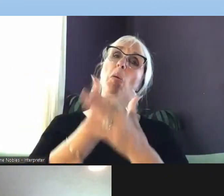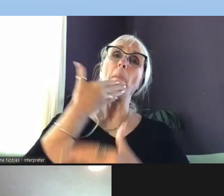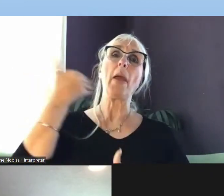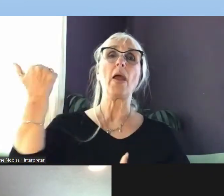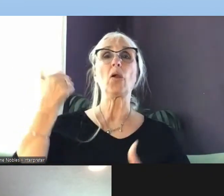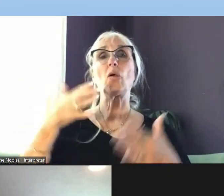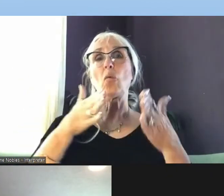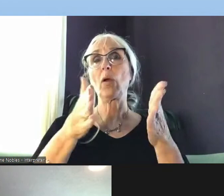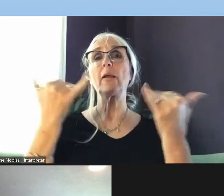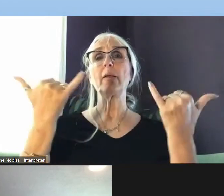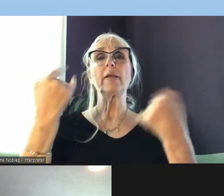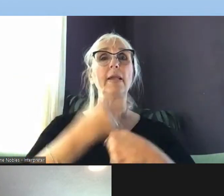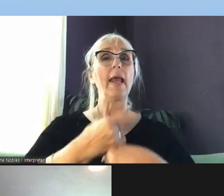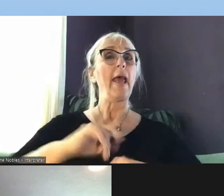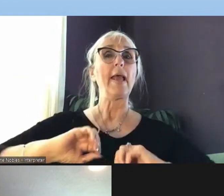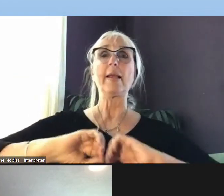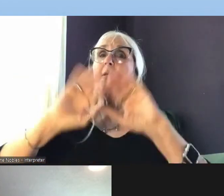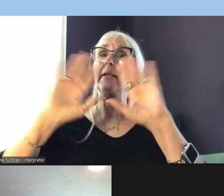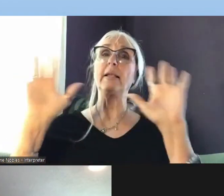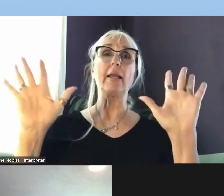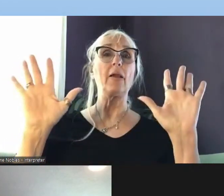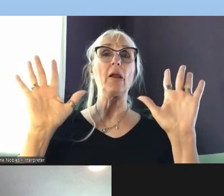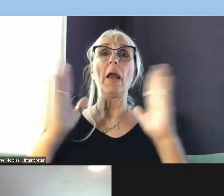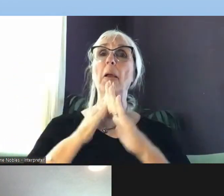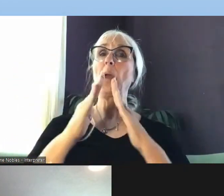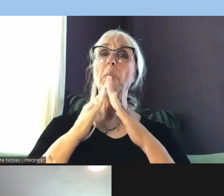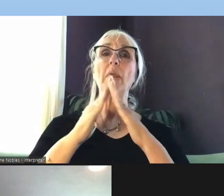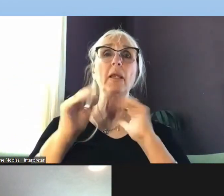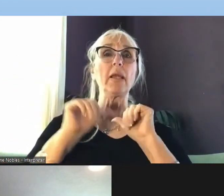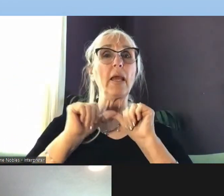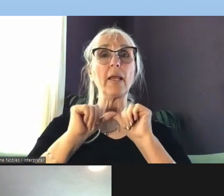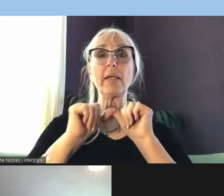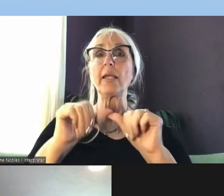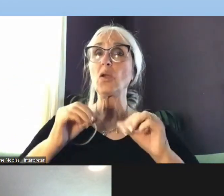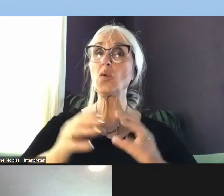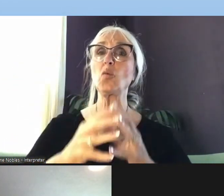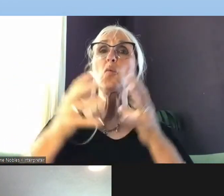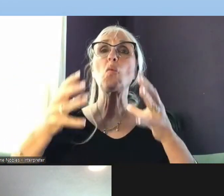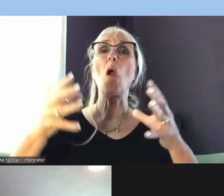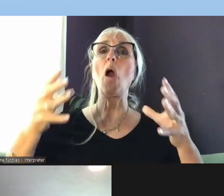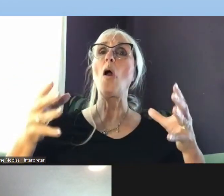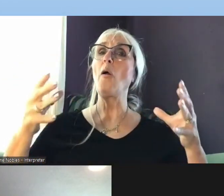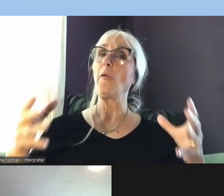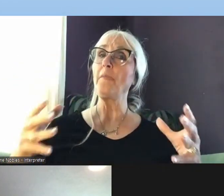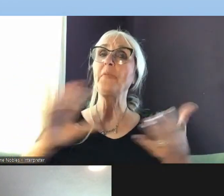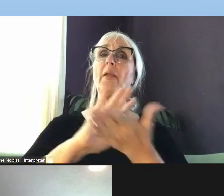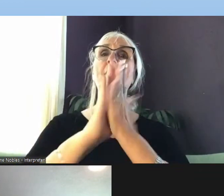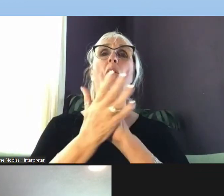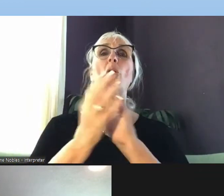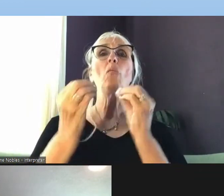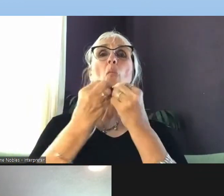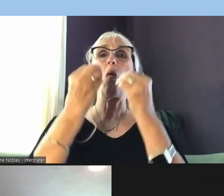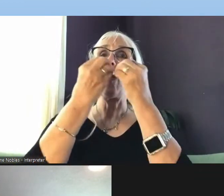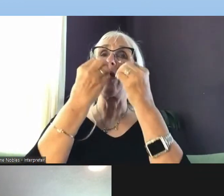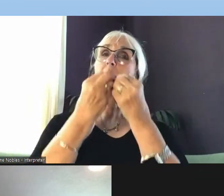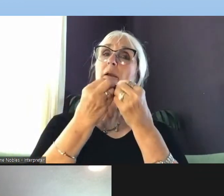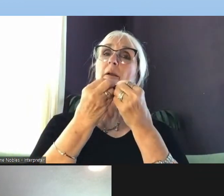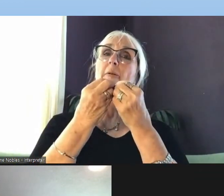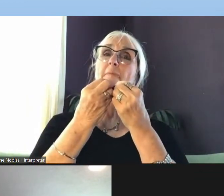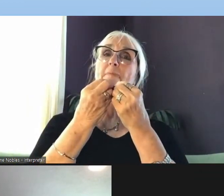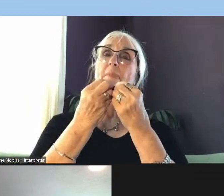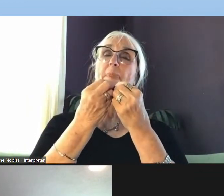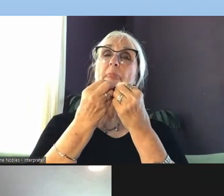clear that as communities continue to grow, they also become more cohesively whole in thought and